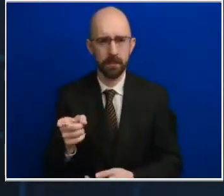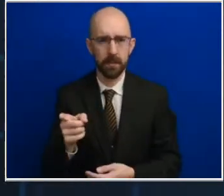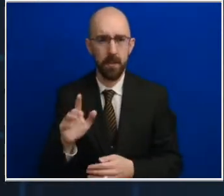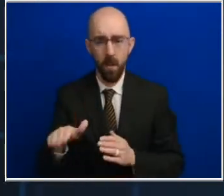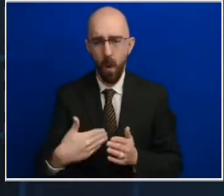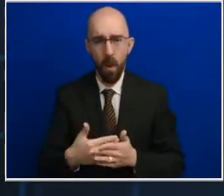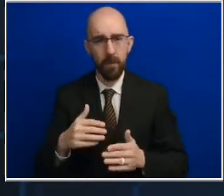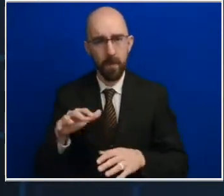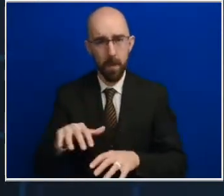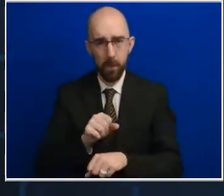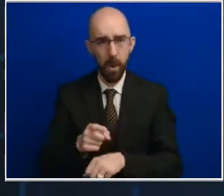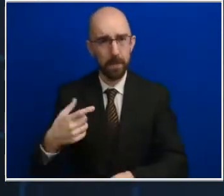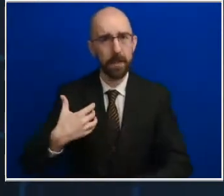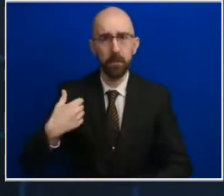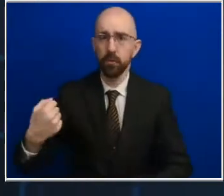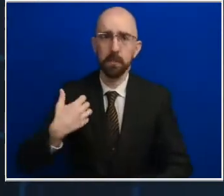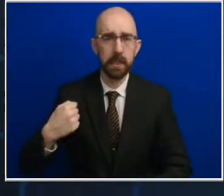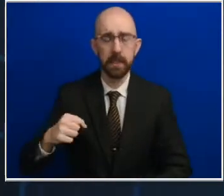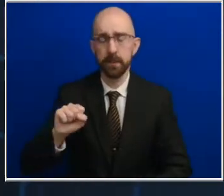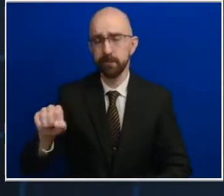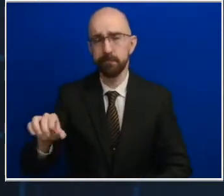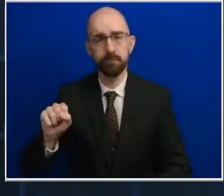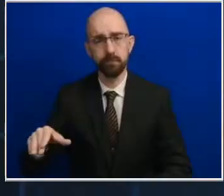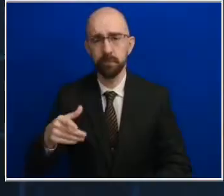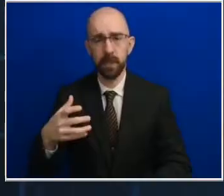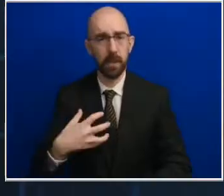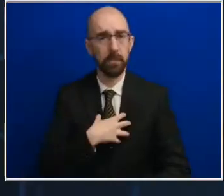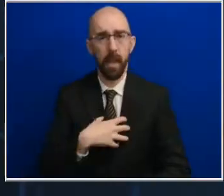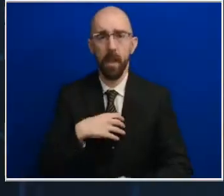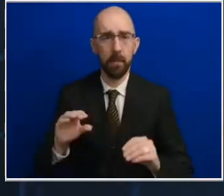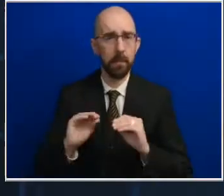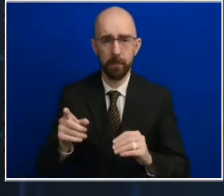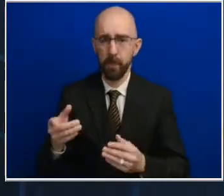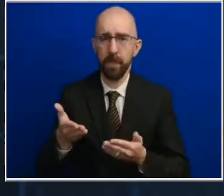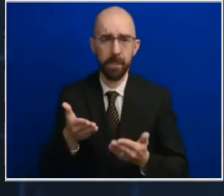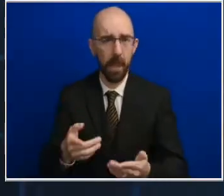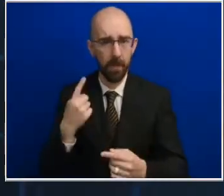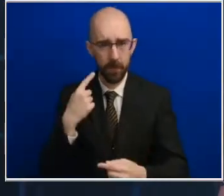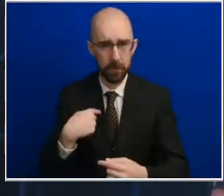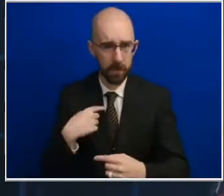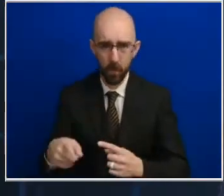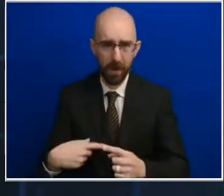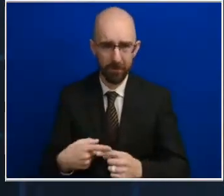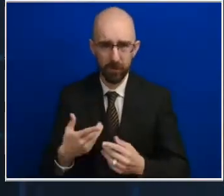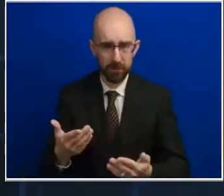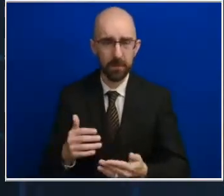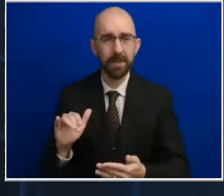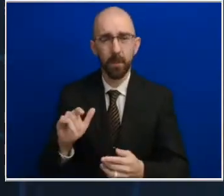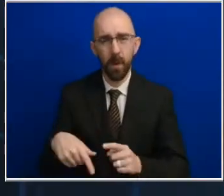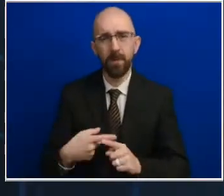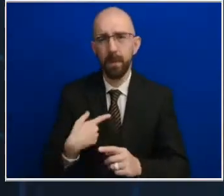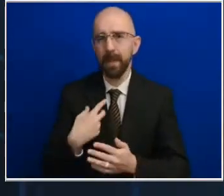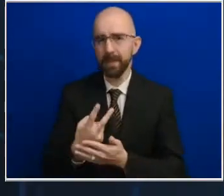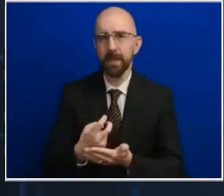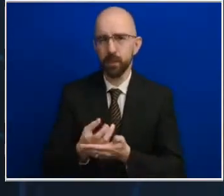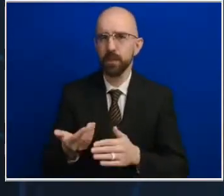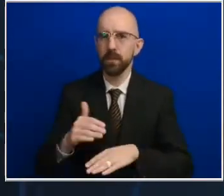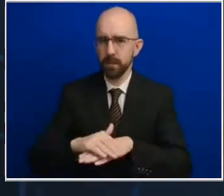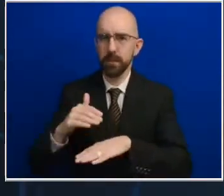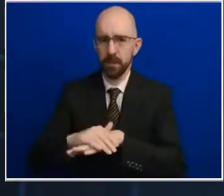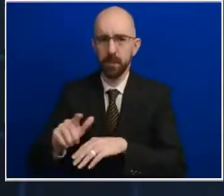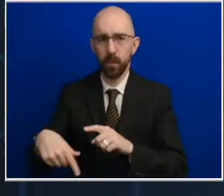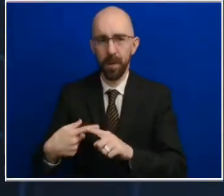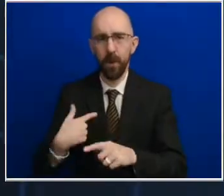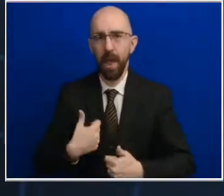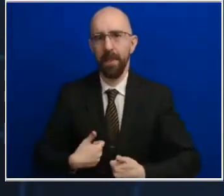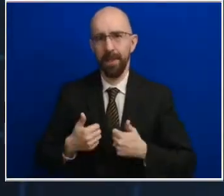appointments. He never complained about it. He was there for me and that's when my seizures amplified, is when I lived with him, and it was, you